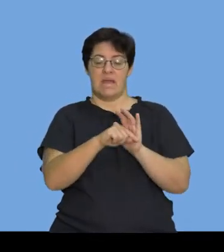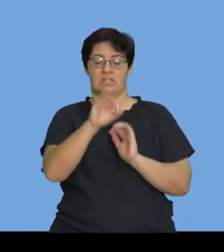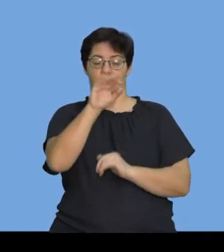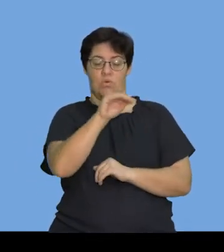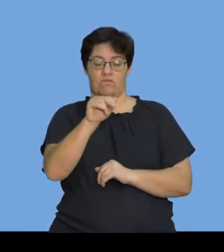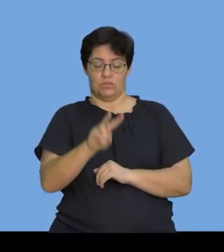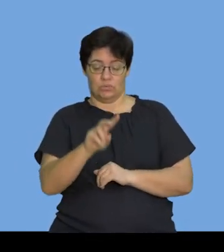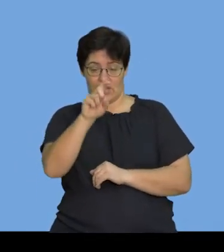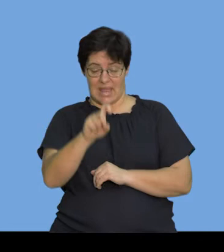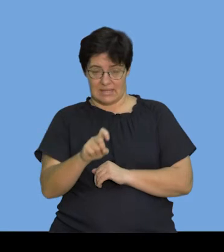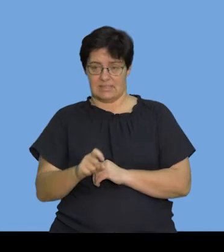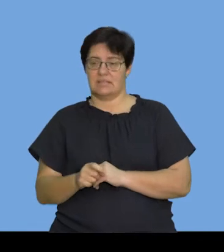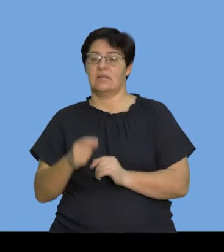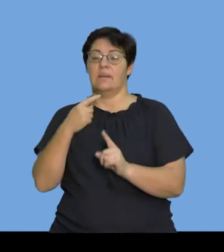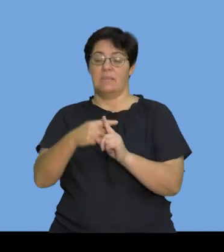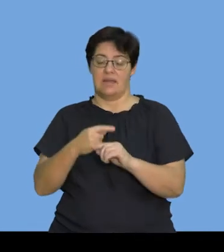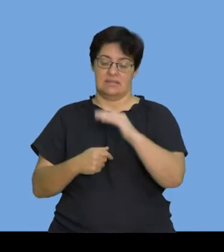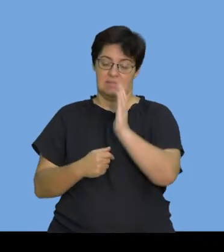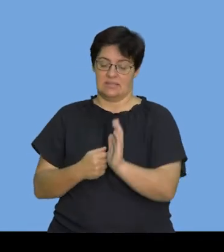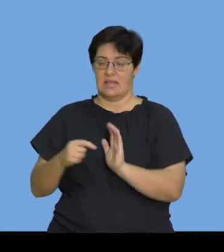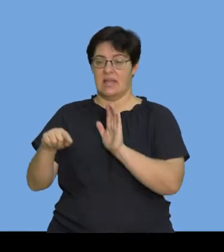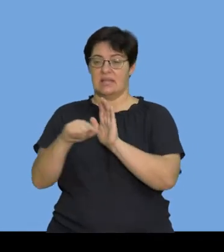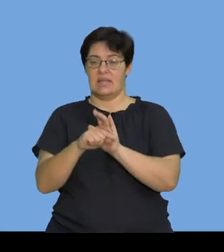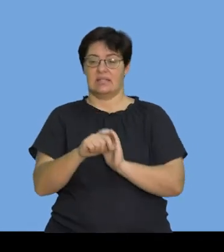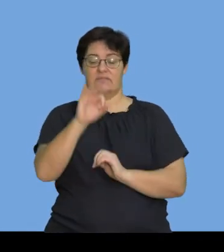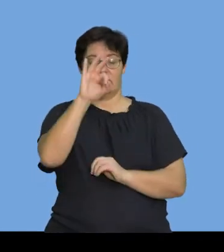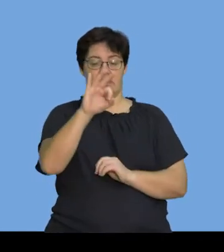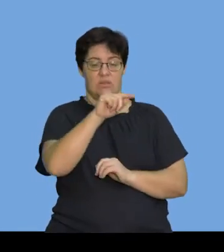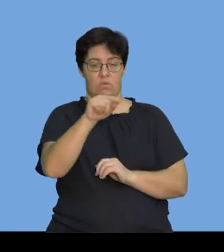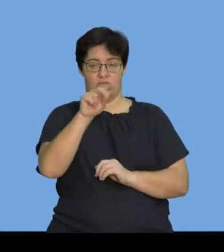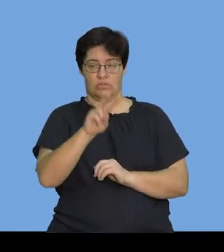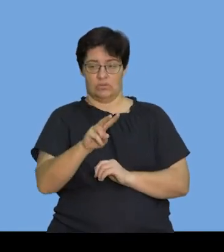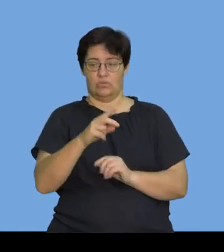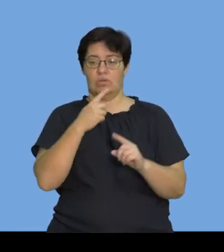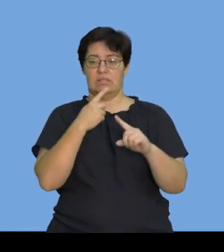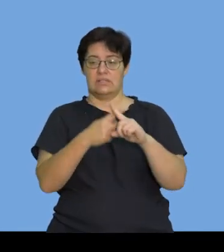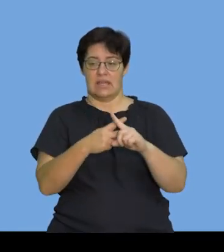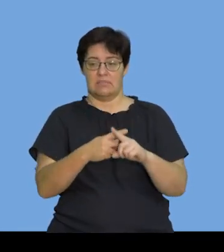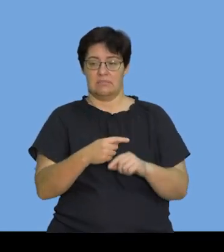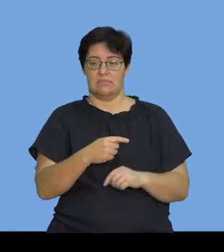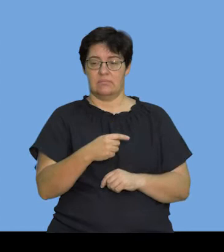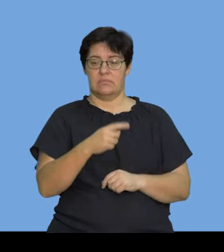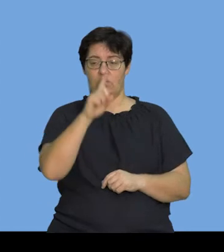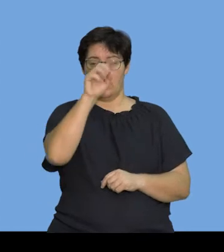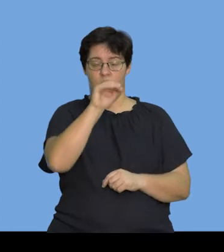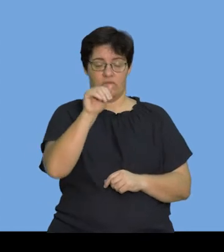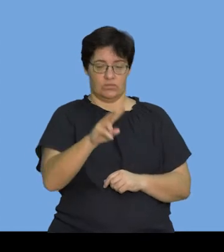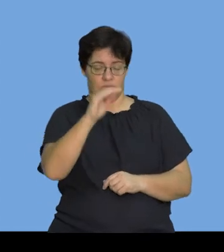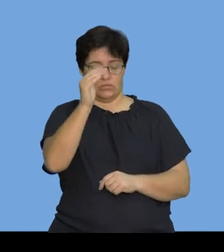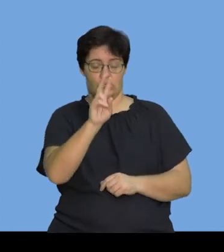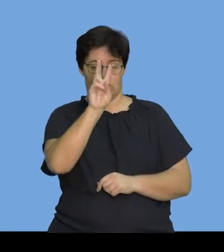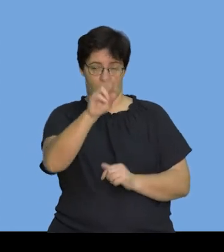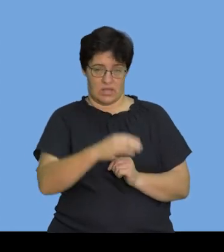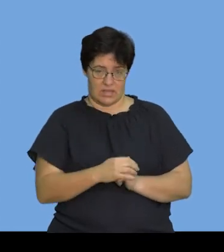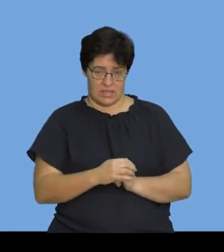2x plus negative 3 over 2 multiplied by 1 over 2 all squared. What you do on